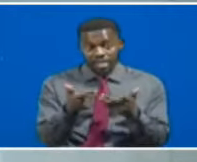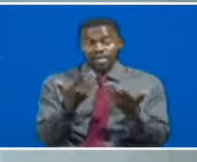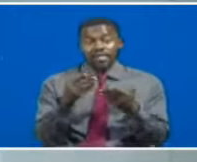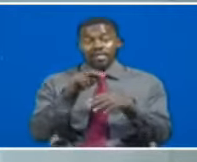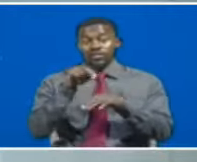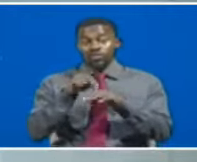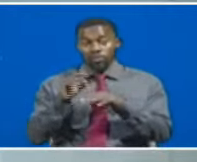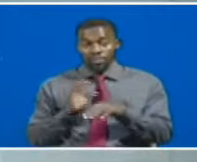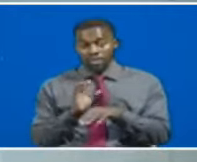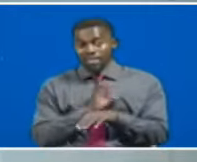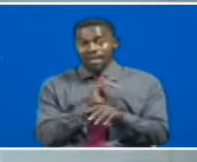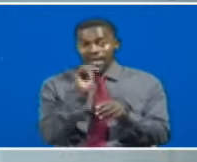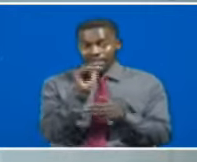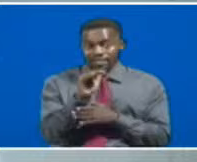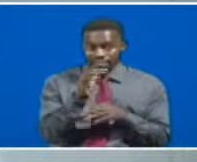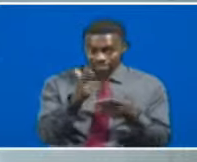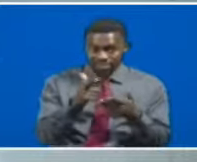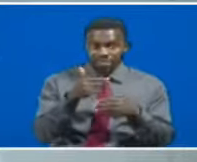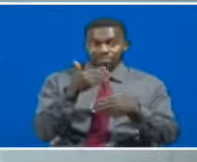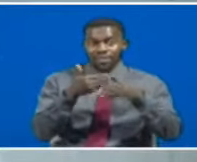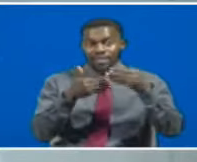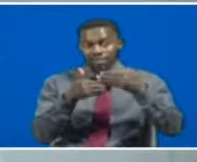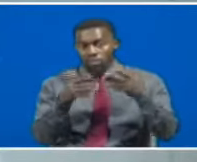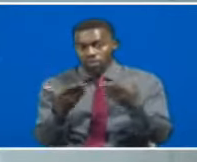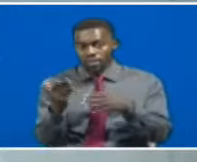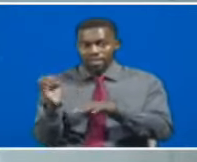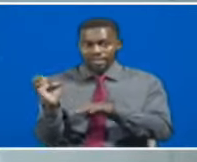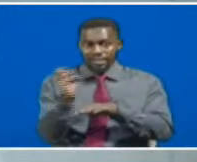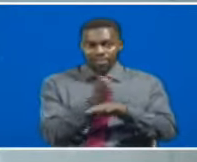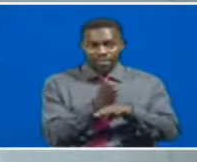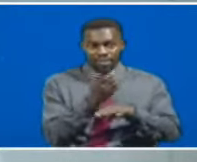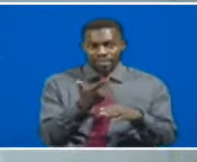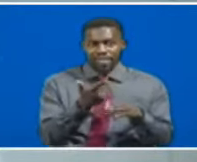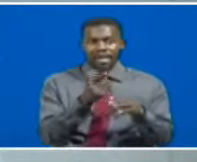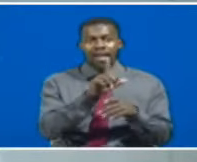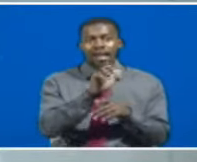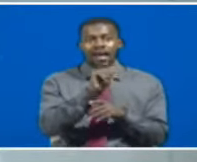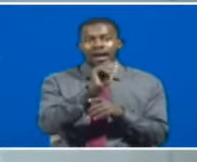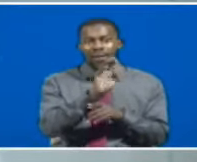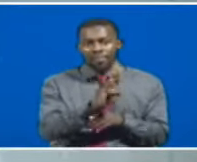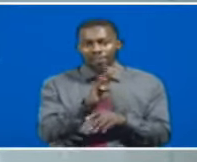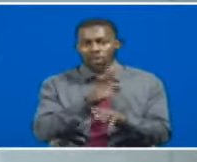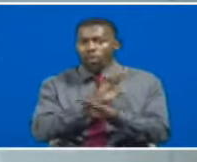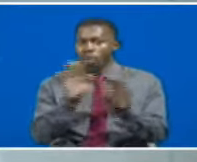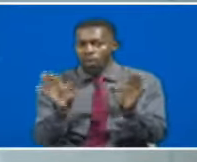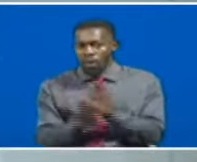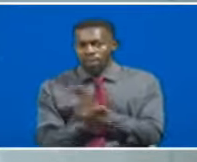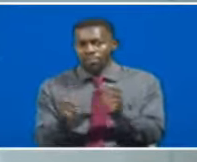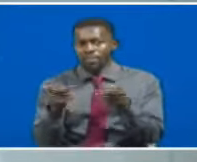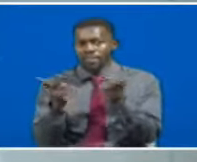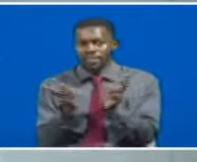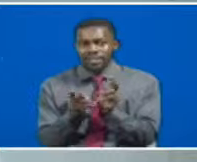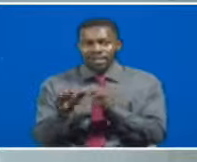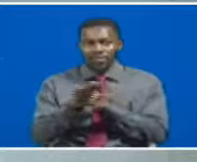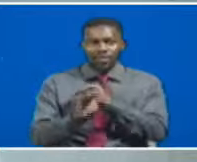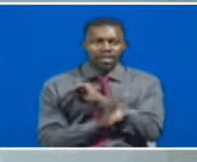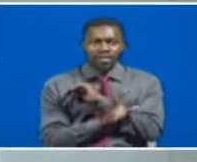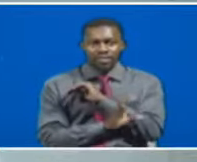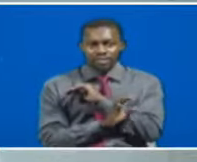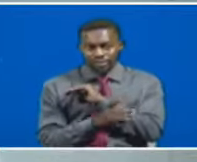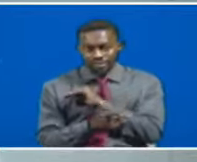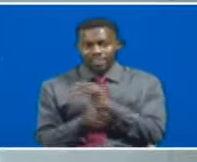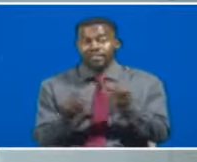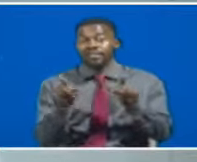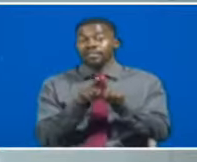establishment of laboratories in all National Cereals and Produce Board NCPB depots across the country. This came